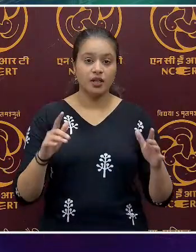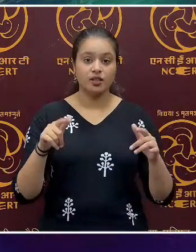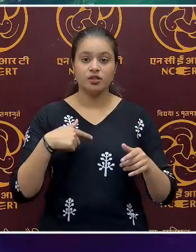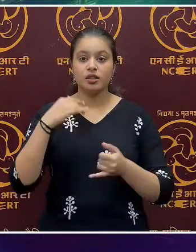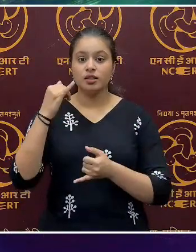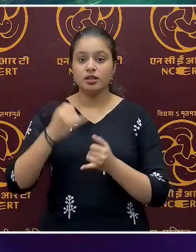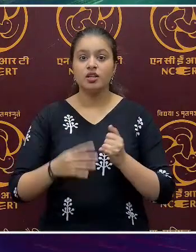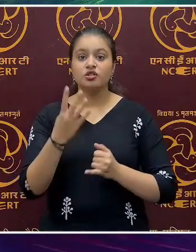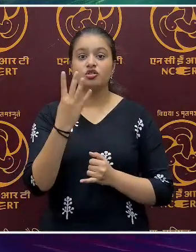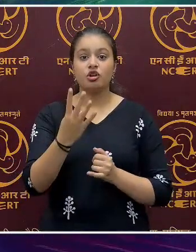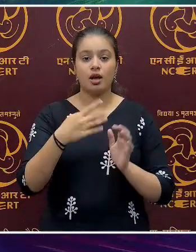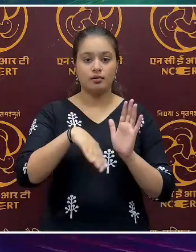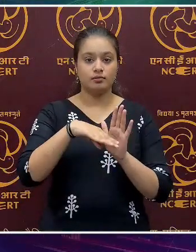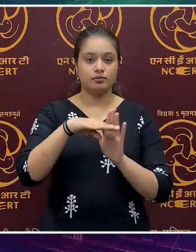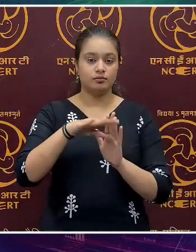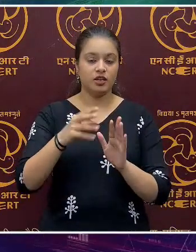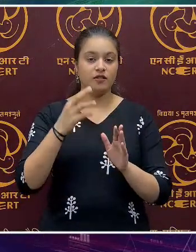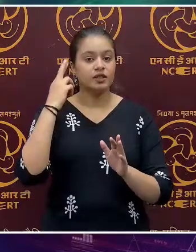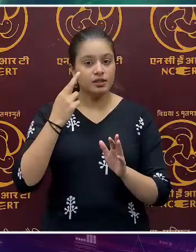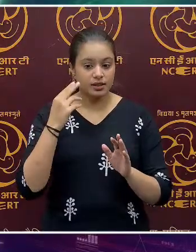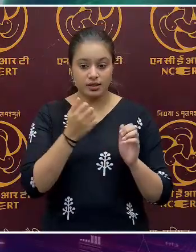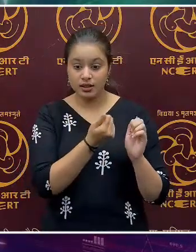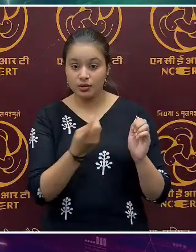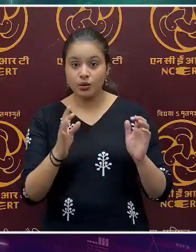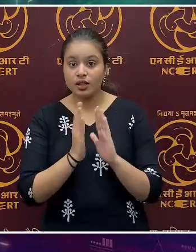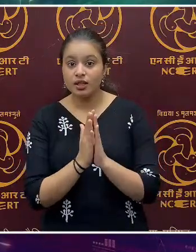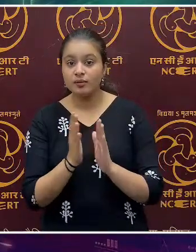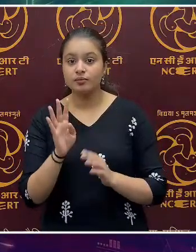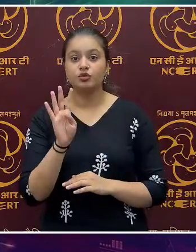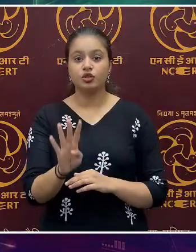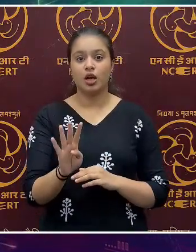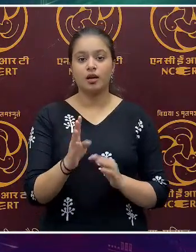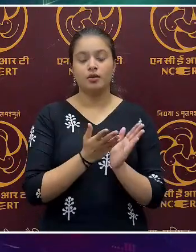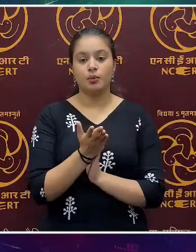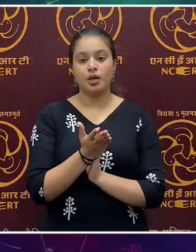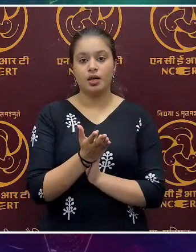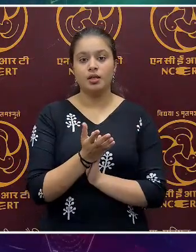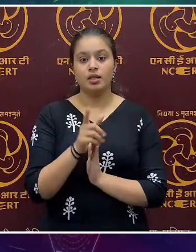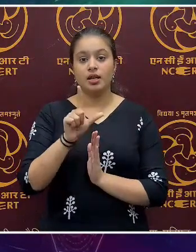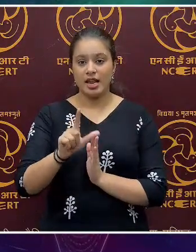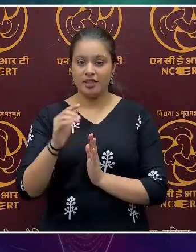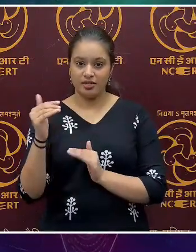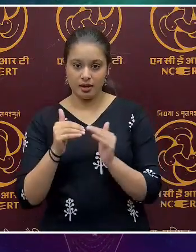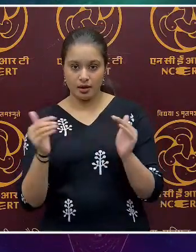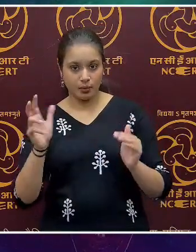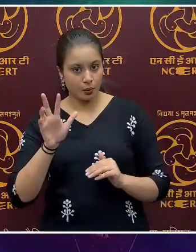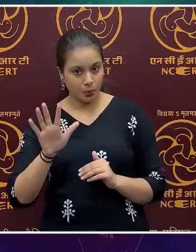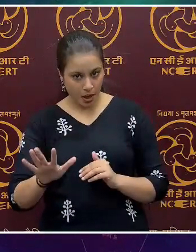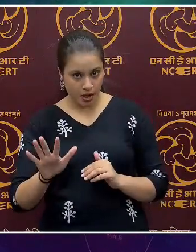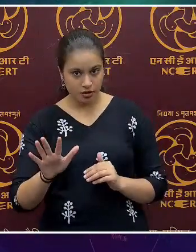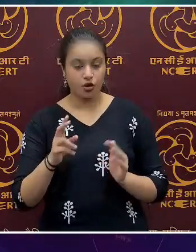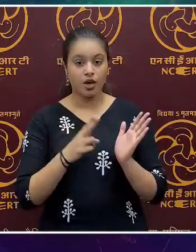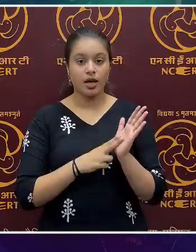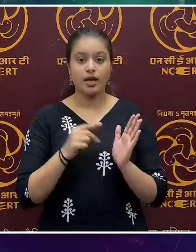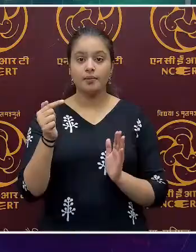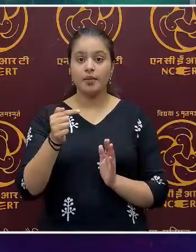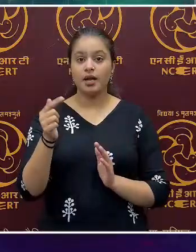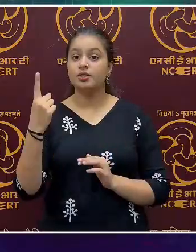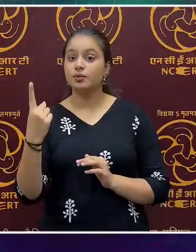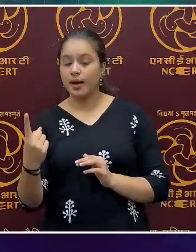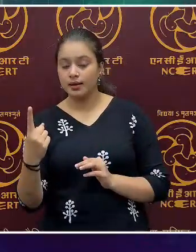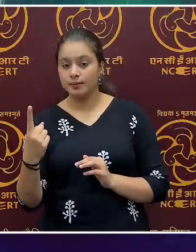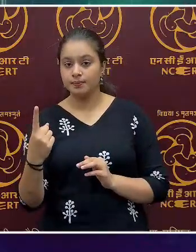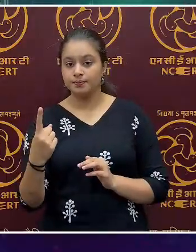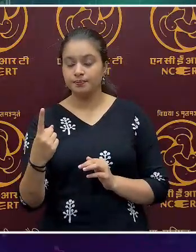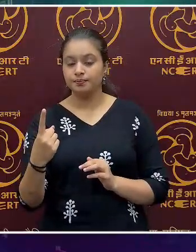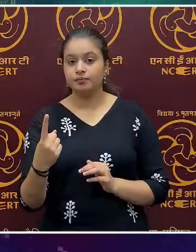4 passes because the length is 4. Because the length was 5, as I told you that it will go to